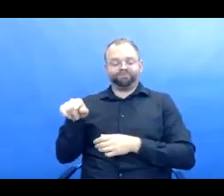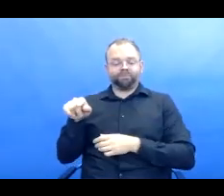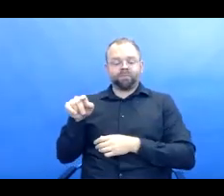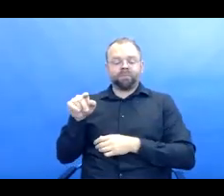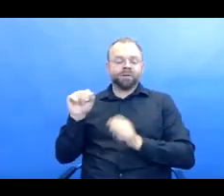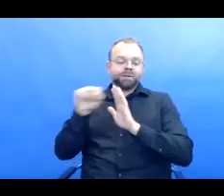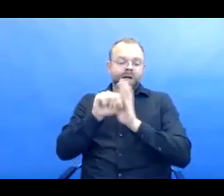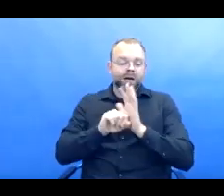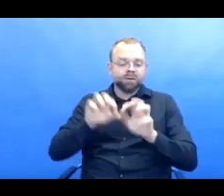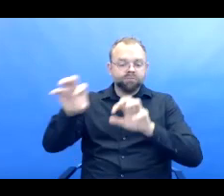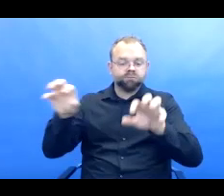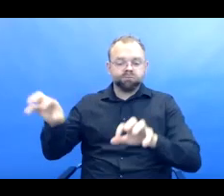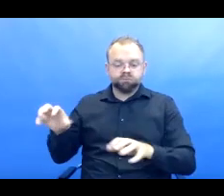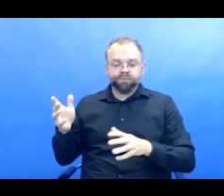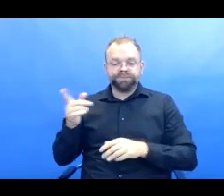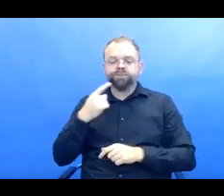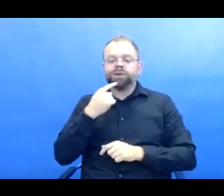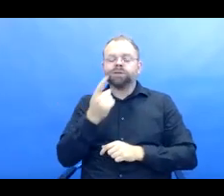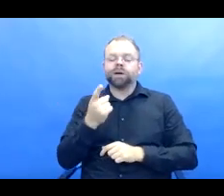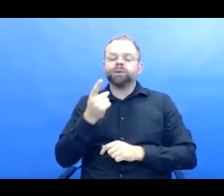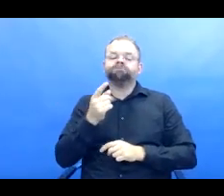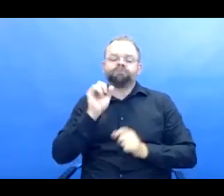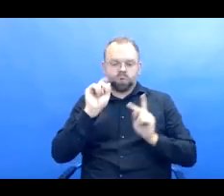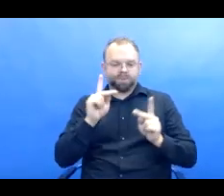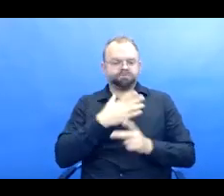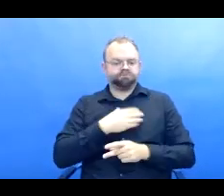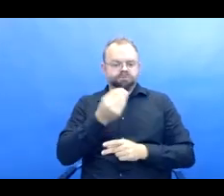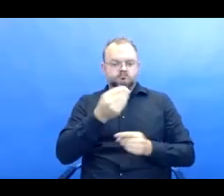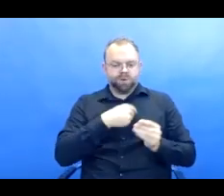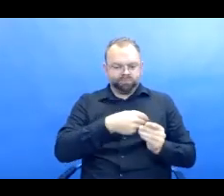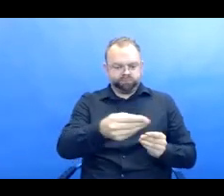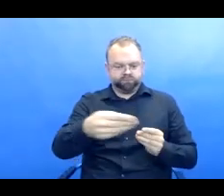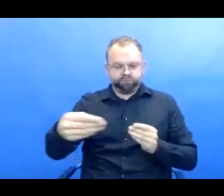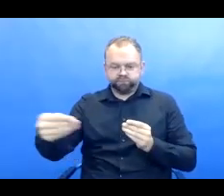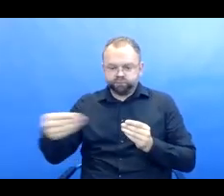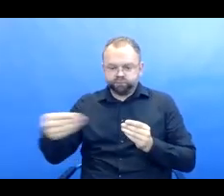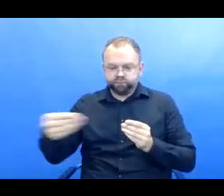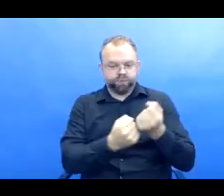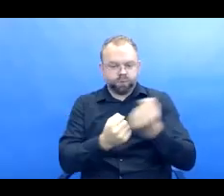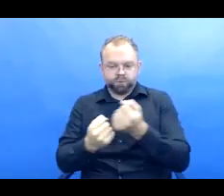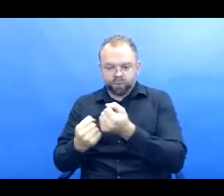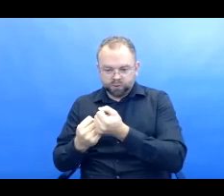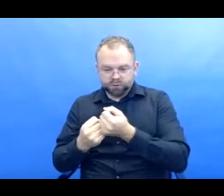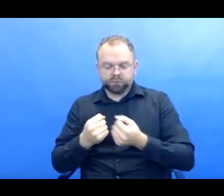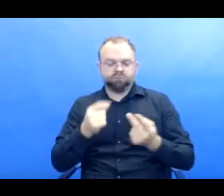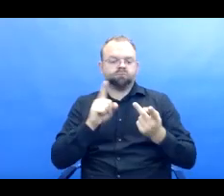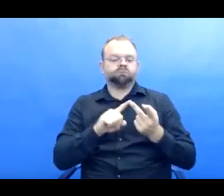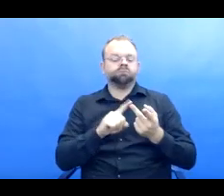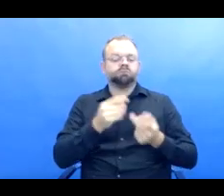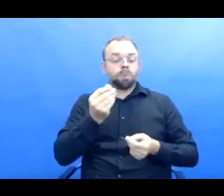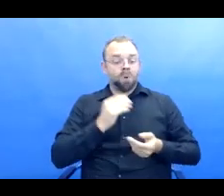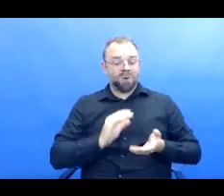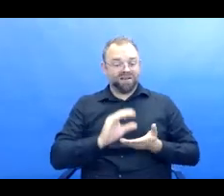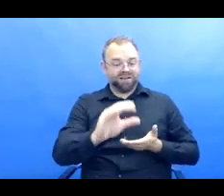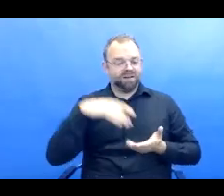and medium enterprises, and waiver from duty for certain populations. At the state level, the provincial level, there